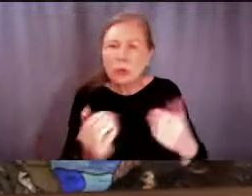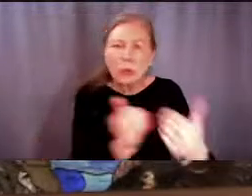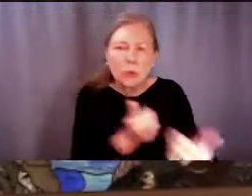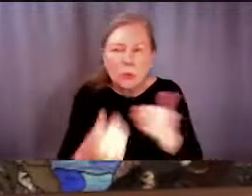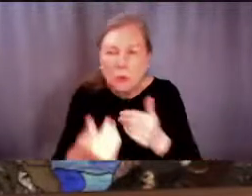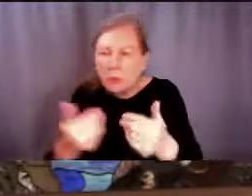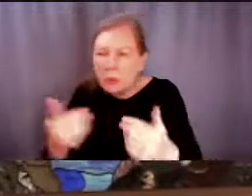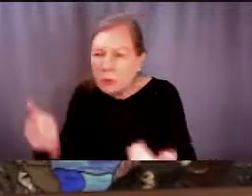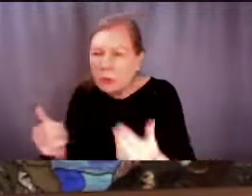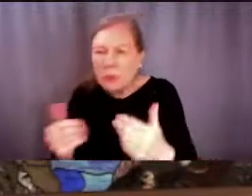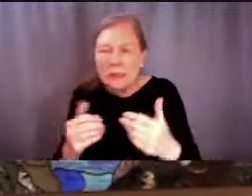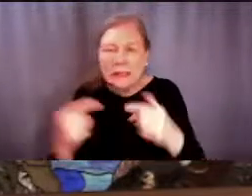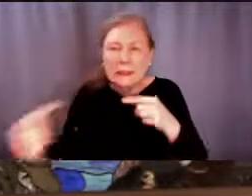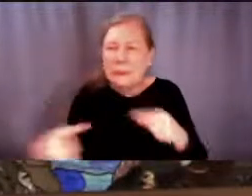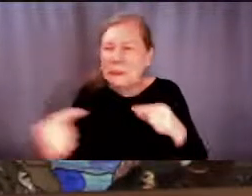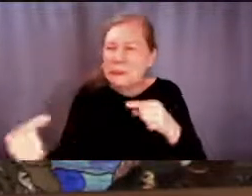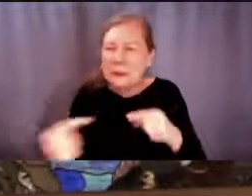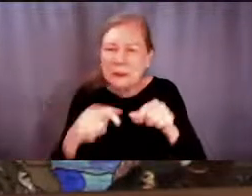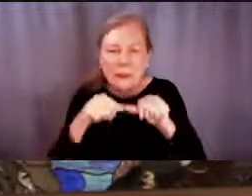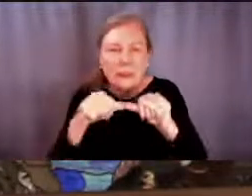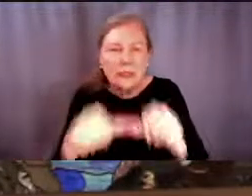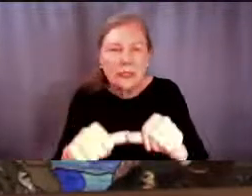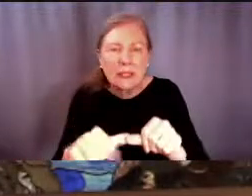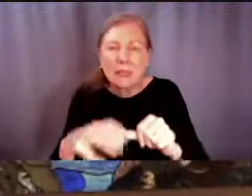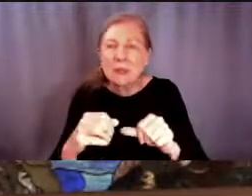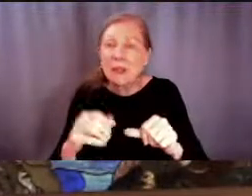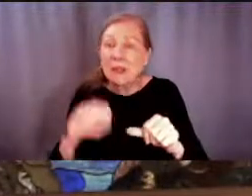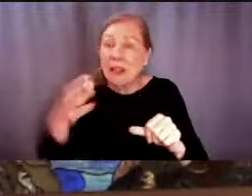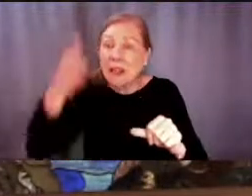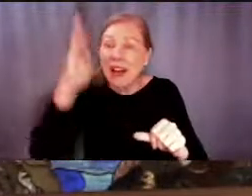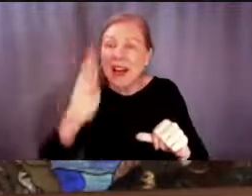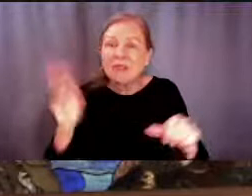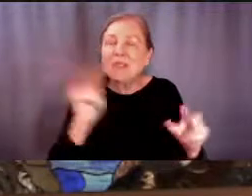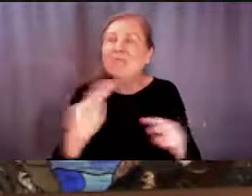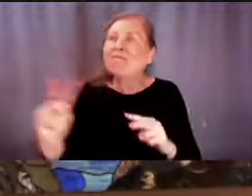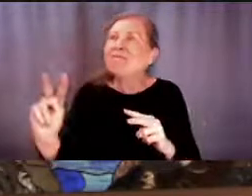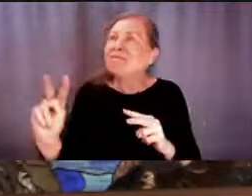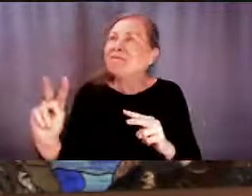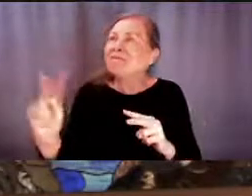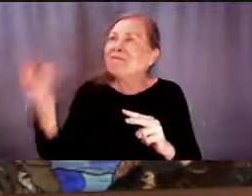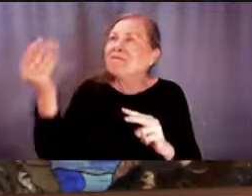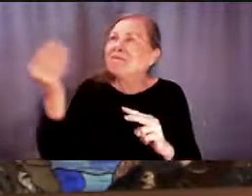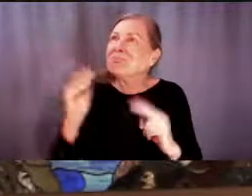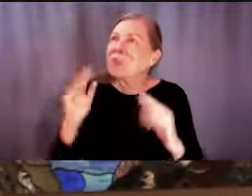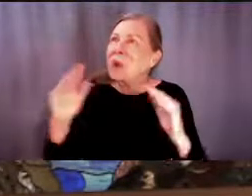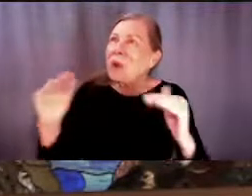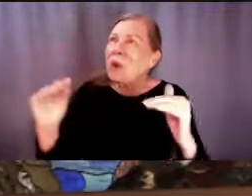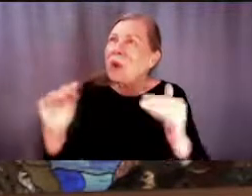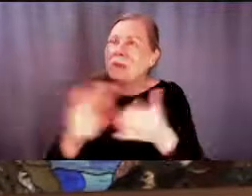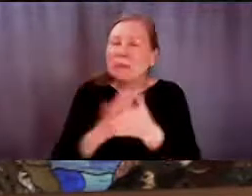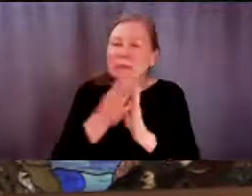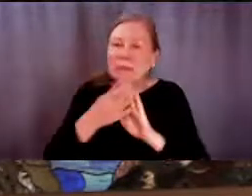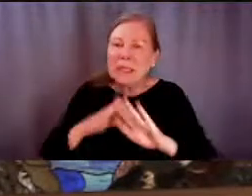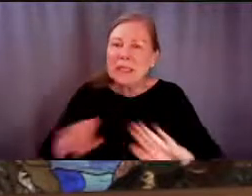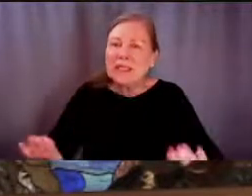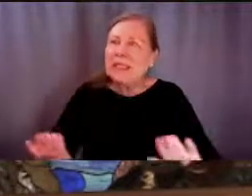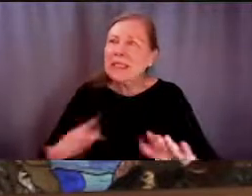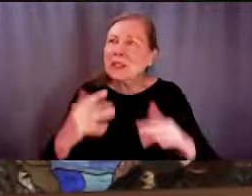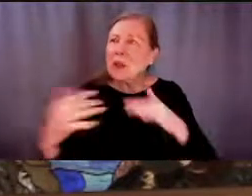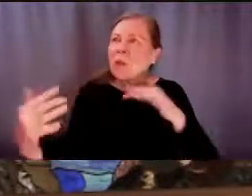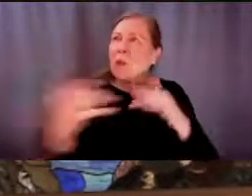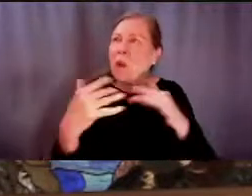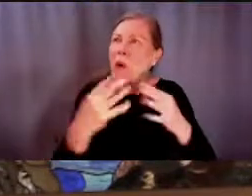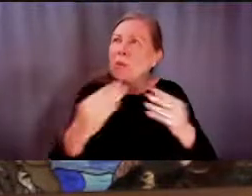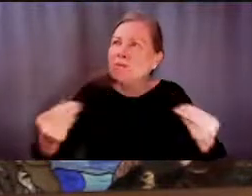tensions continue, but God, we look to you with hope for peace, for an end to war,